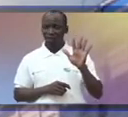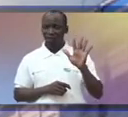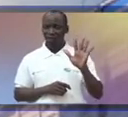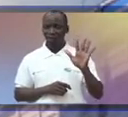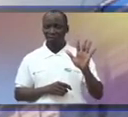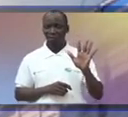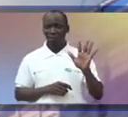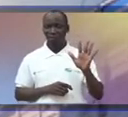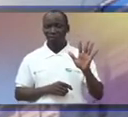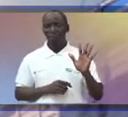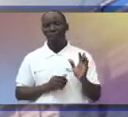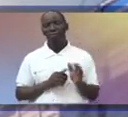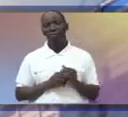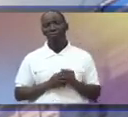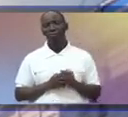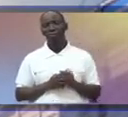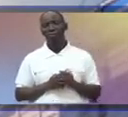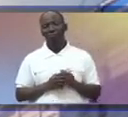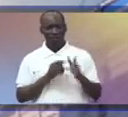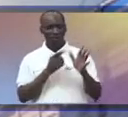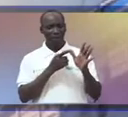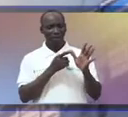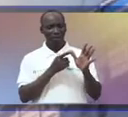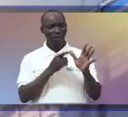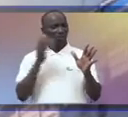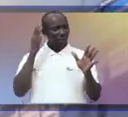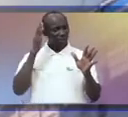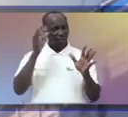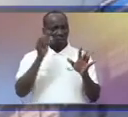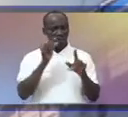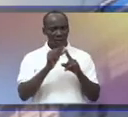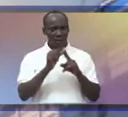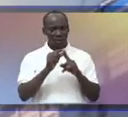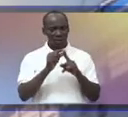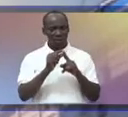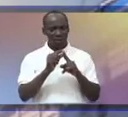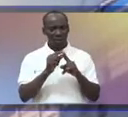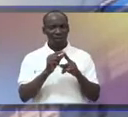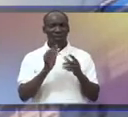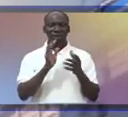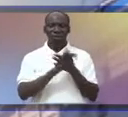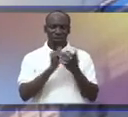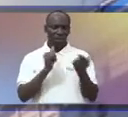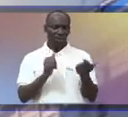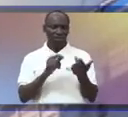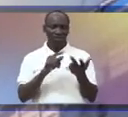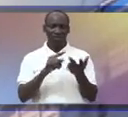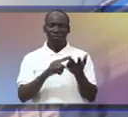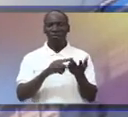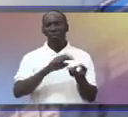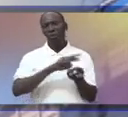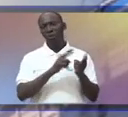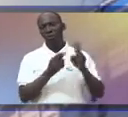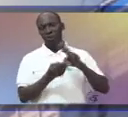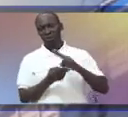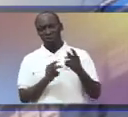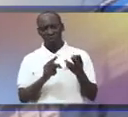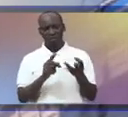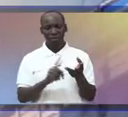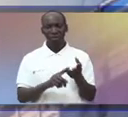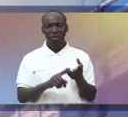se obeti asempa no no waji edi no wase kira wadwen no wapa mu aka se Jesus